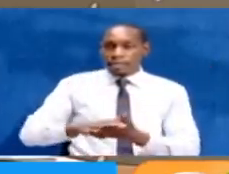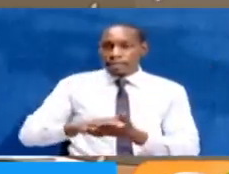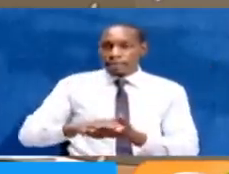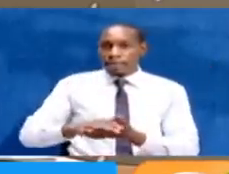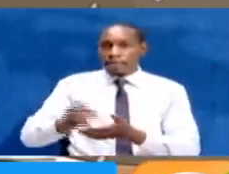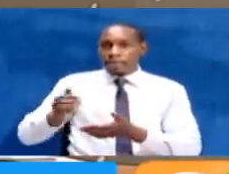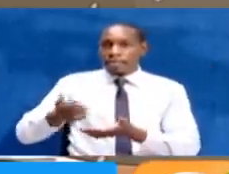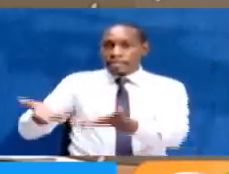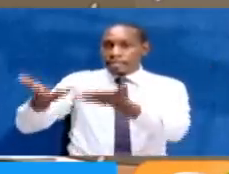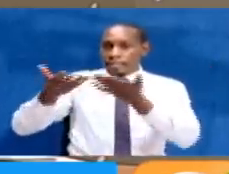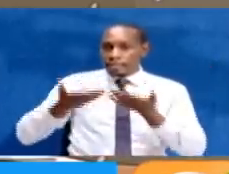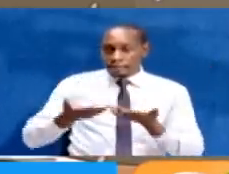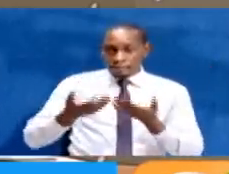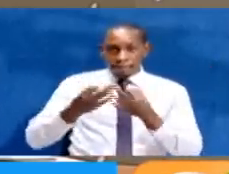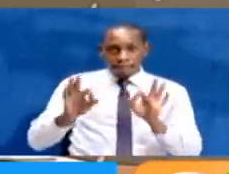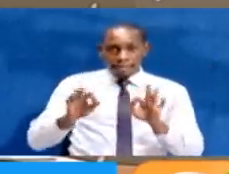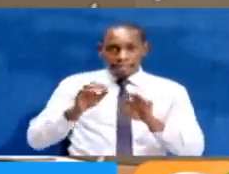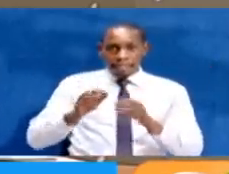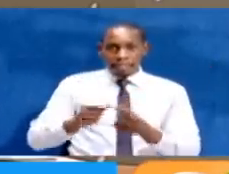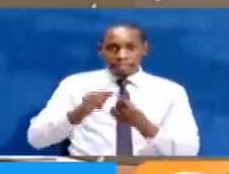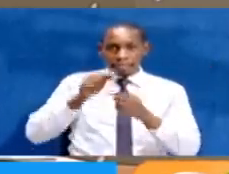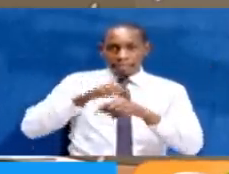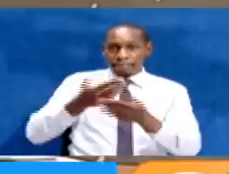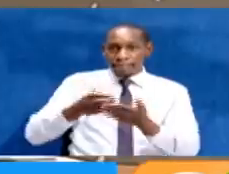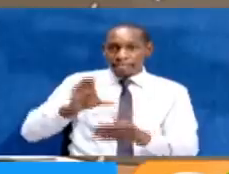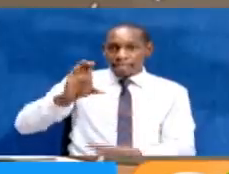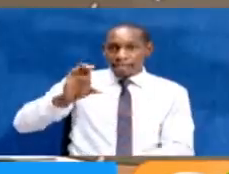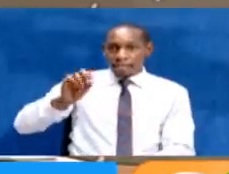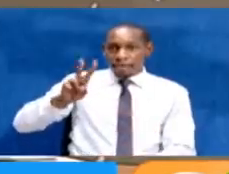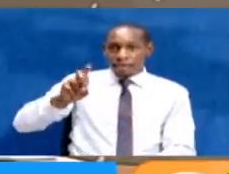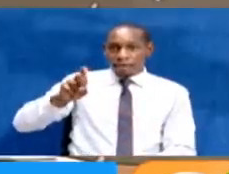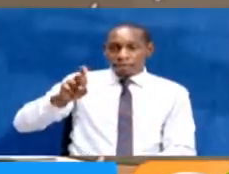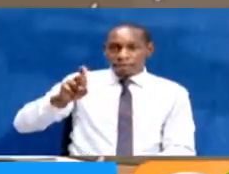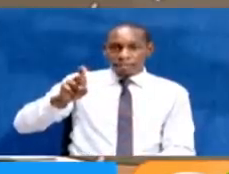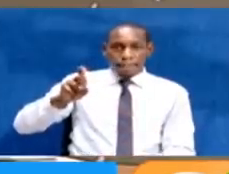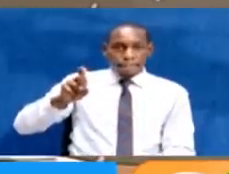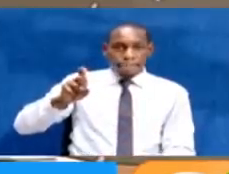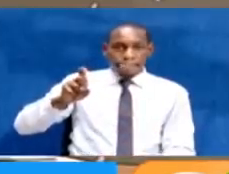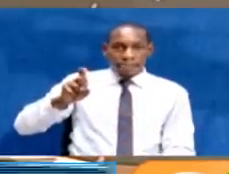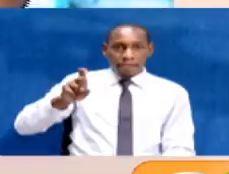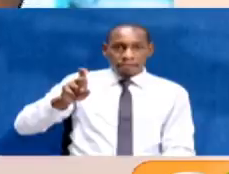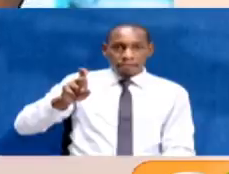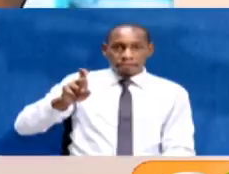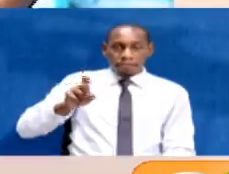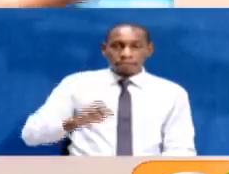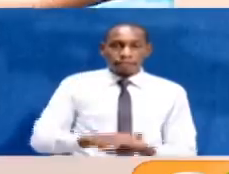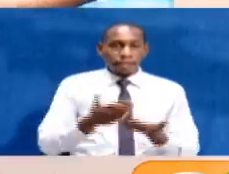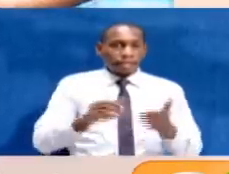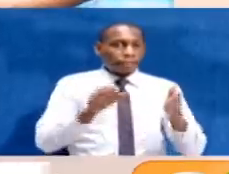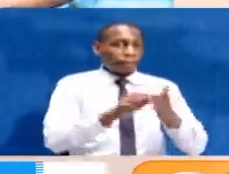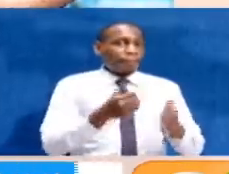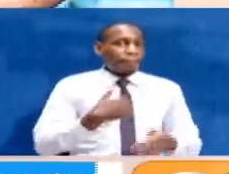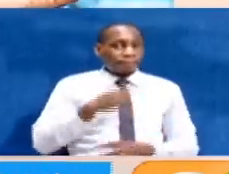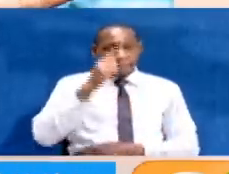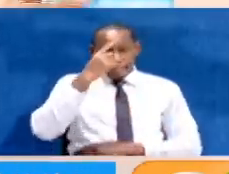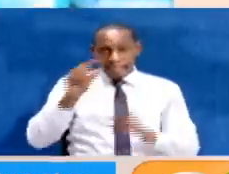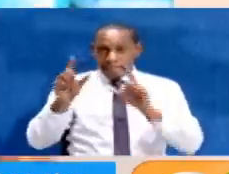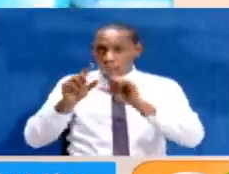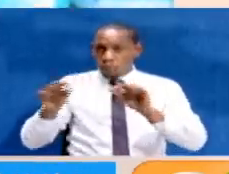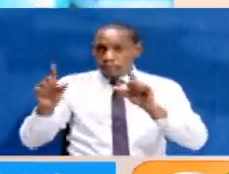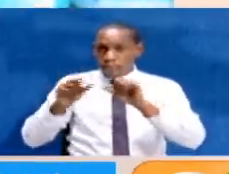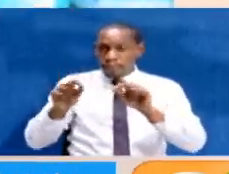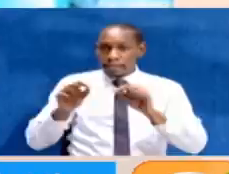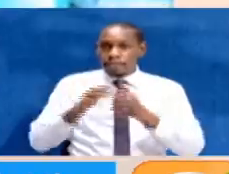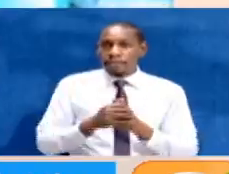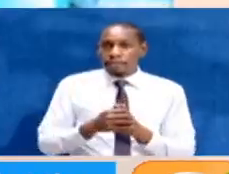kupatiwa, especially under this COVAX agreement that we have. We are thinking which is running into which a problem is running right into problem now because of what India has said. The